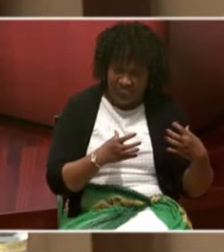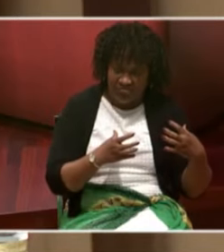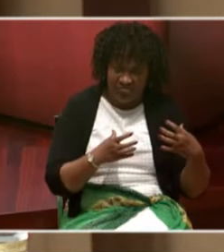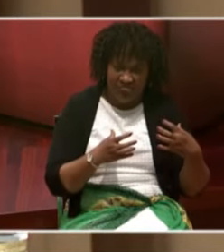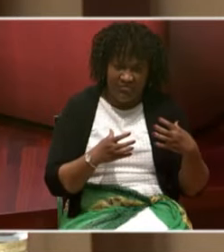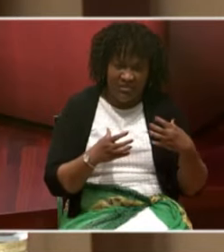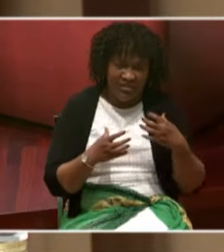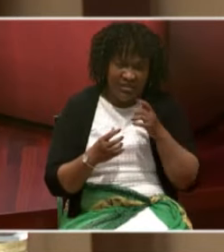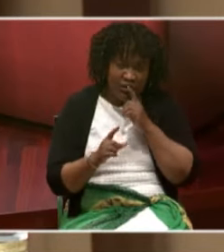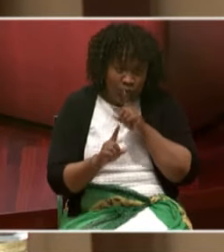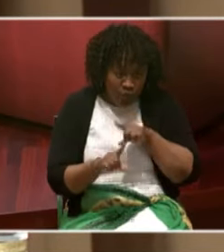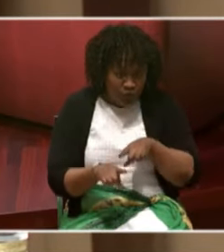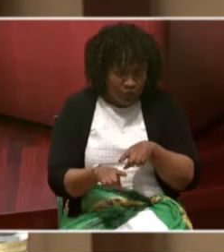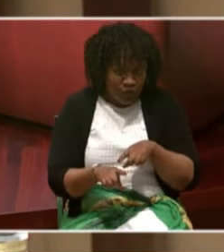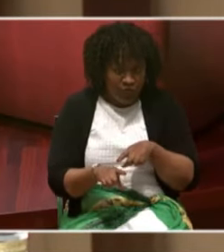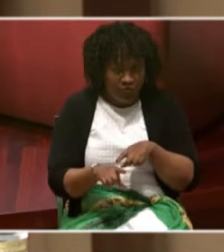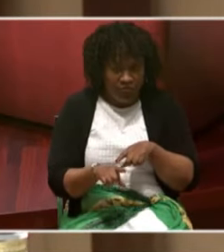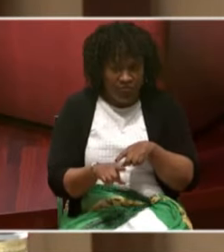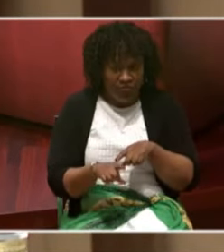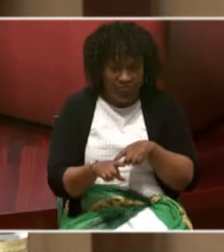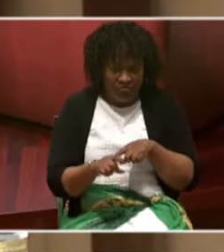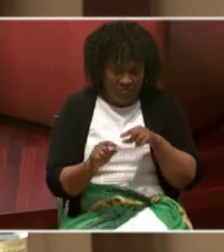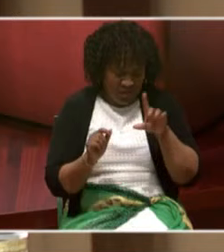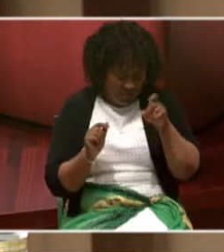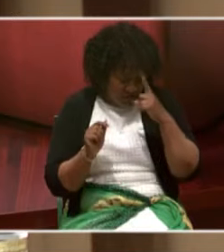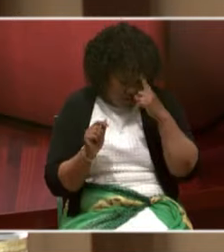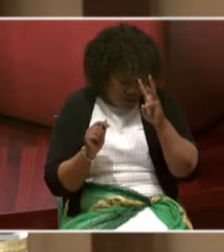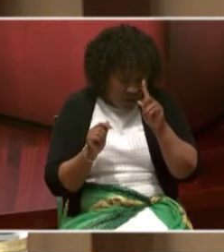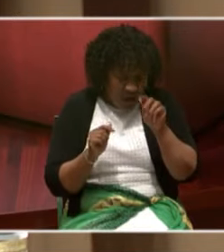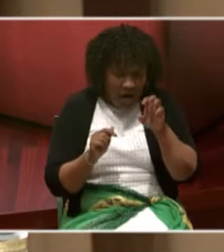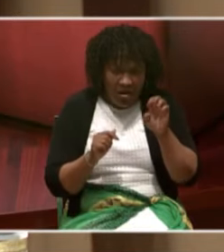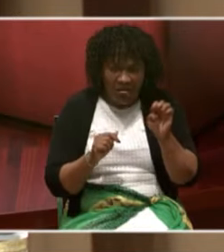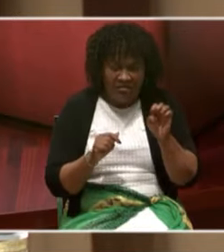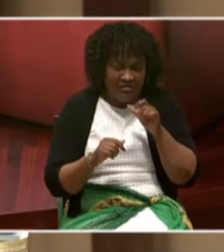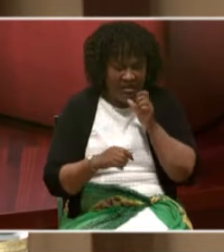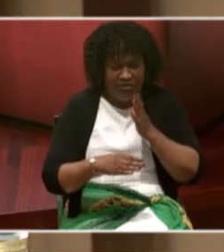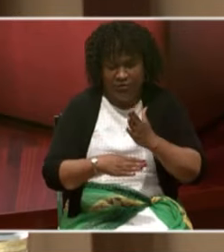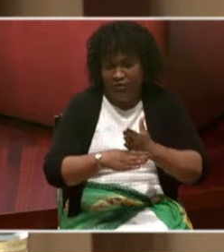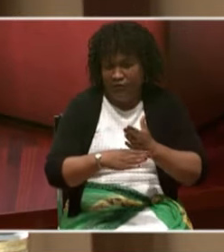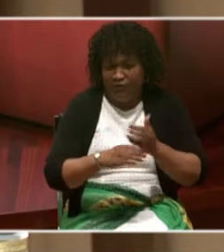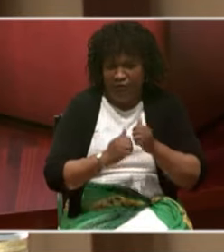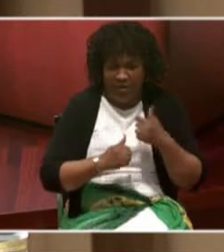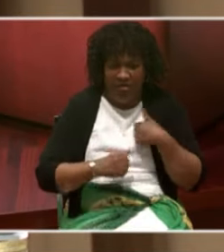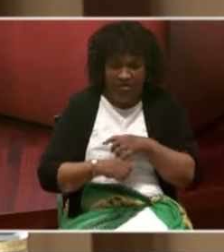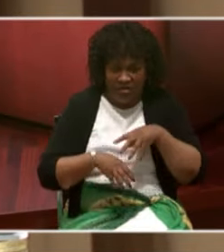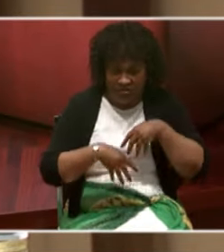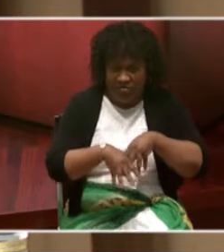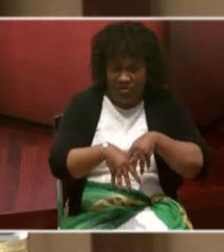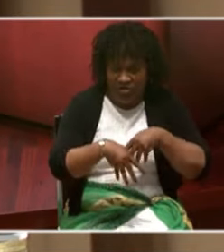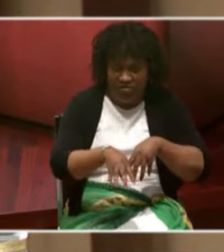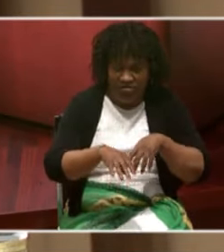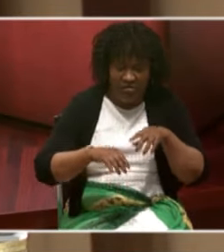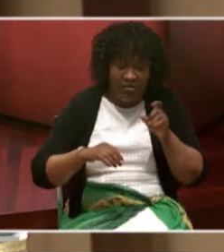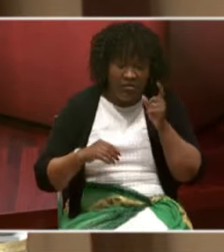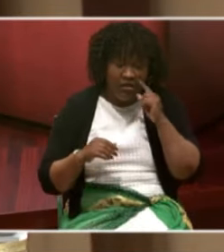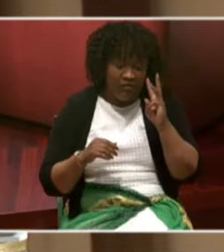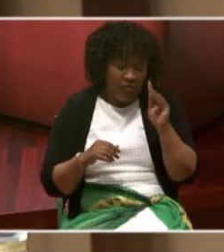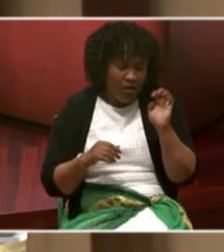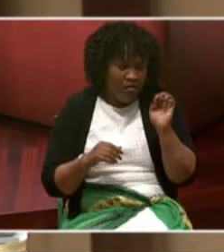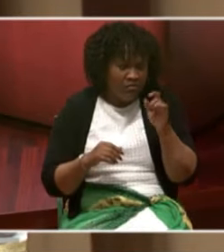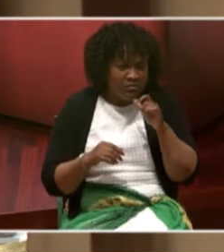maintain or grow to love the United States after what happened to you? Well, I continue to I love